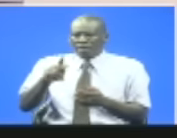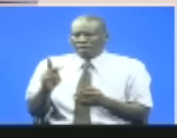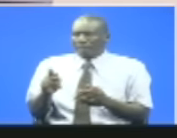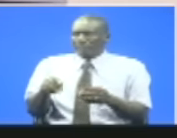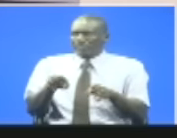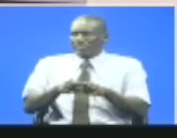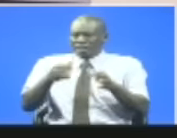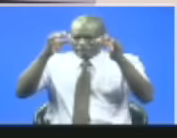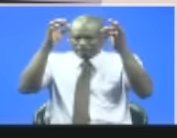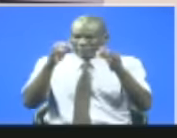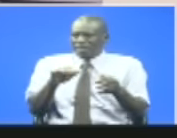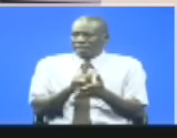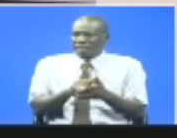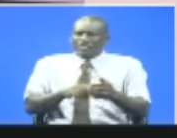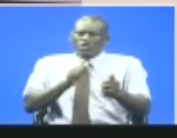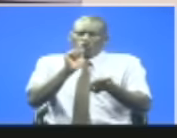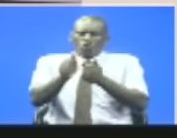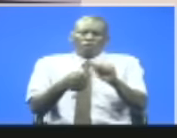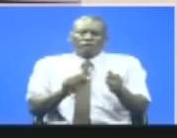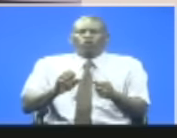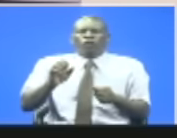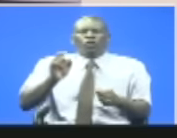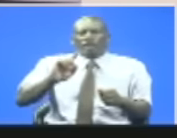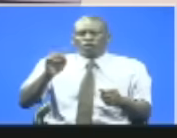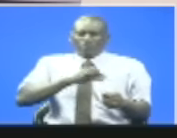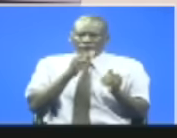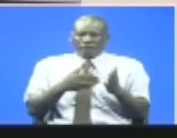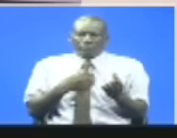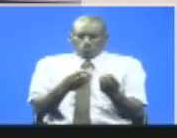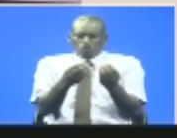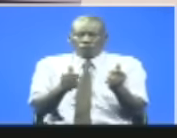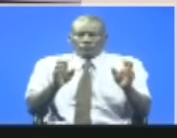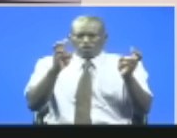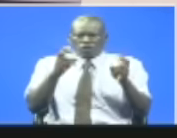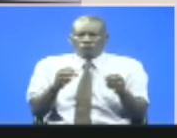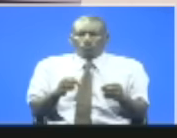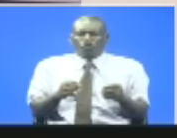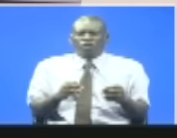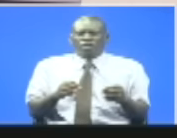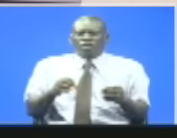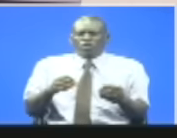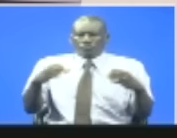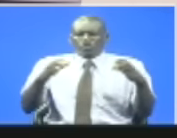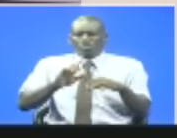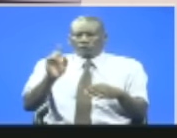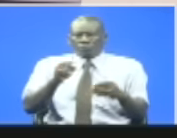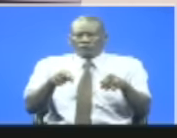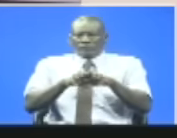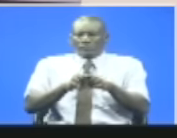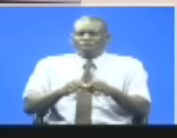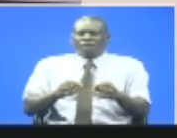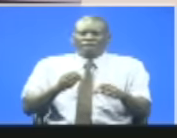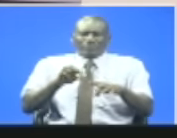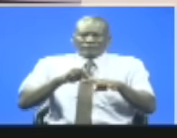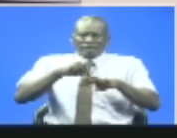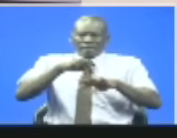decided that his battle for the Nairobi governor ticket will have to address the issue of Team Nairobi, as it is called. More so, Senator Mike Sonko. Kenneth